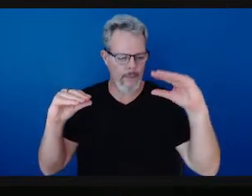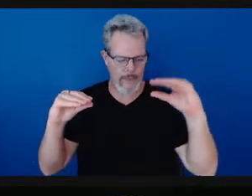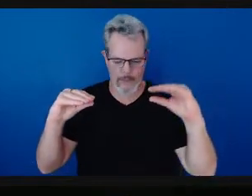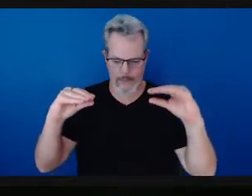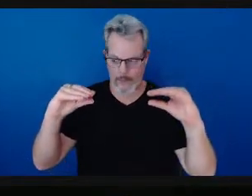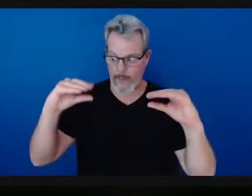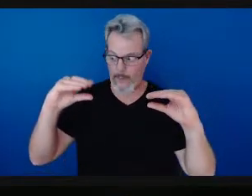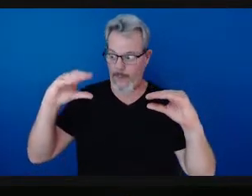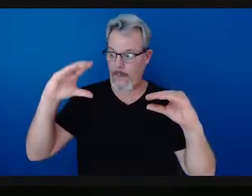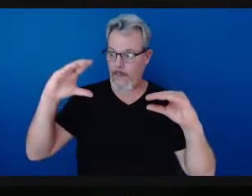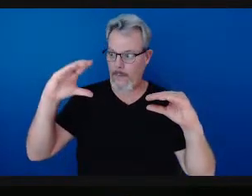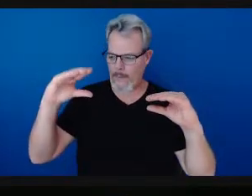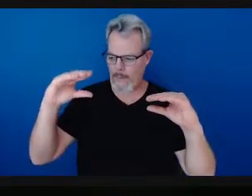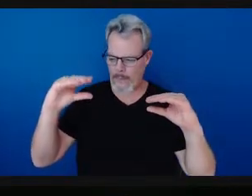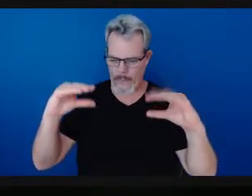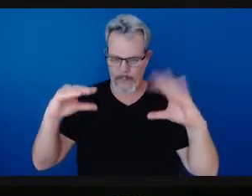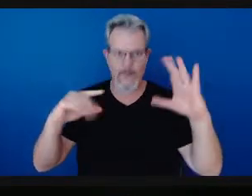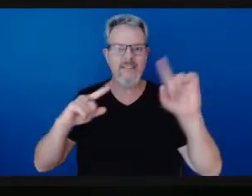all speculative.